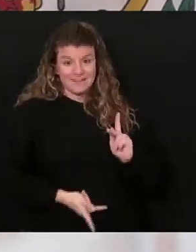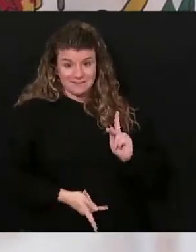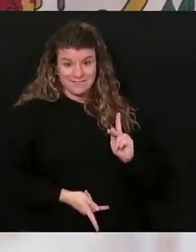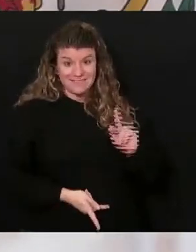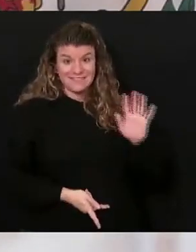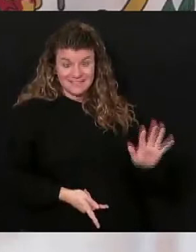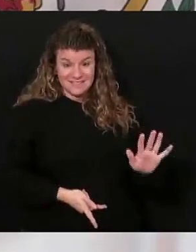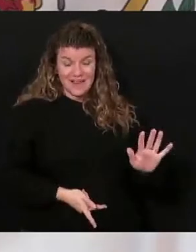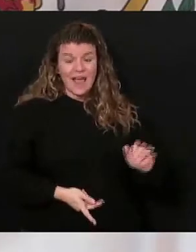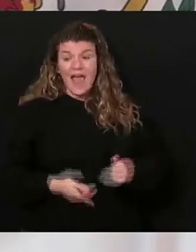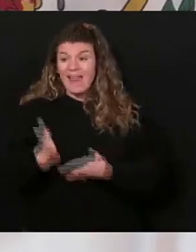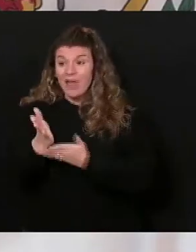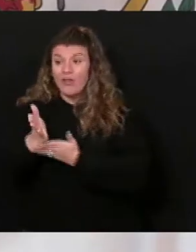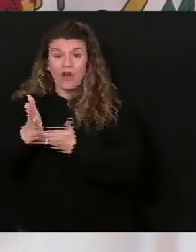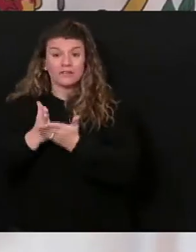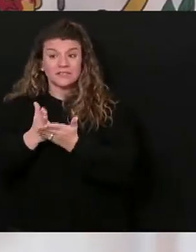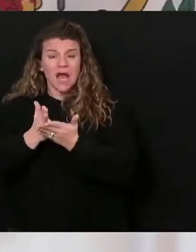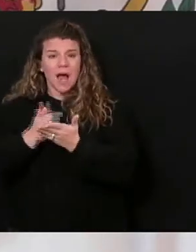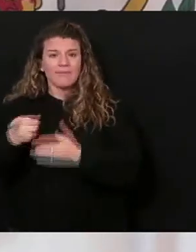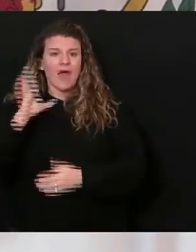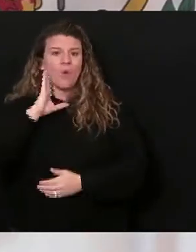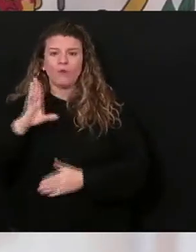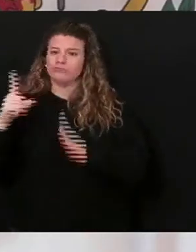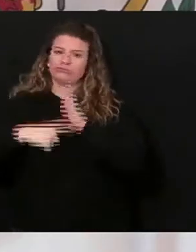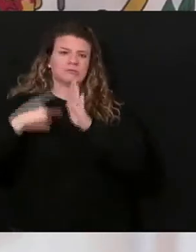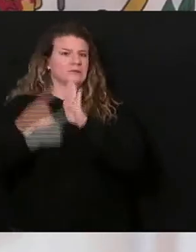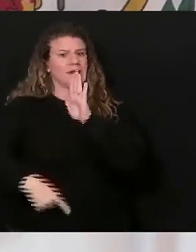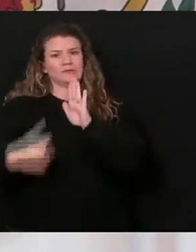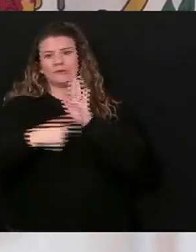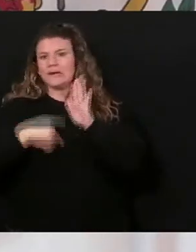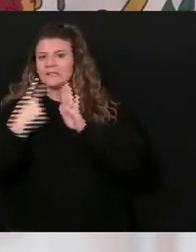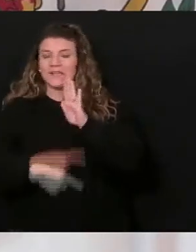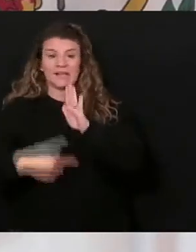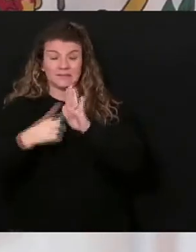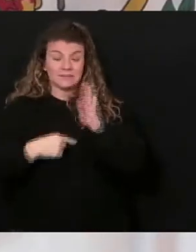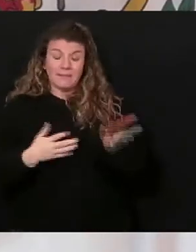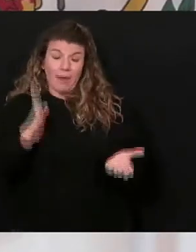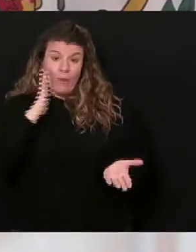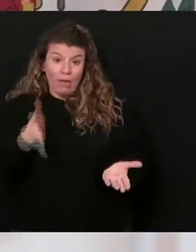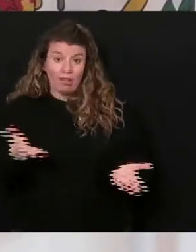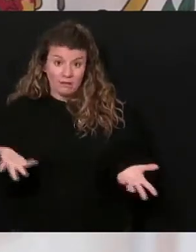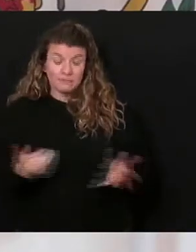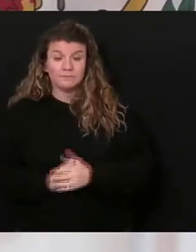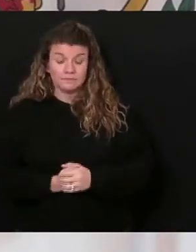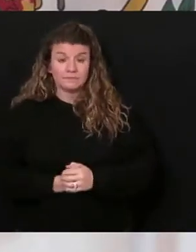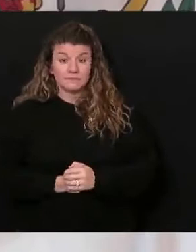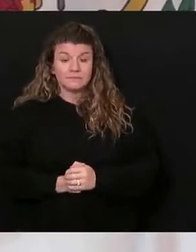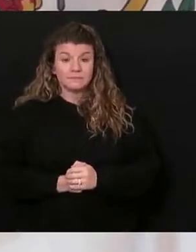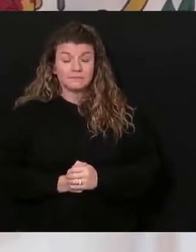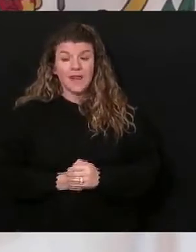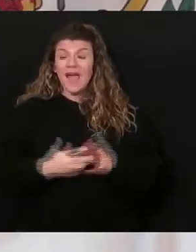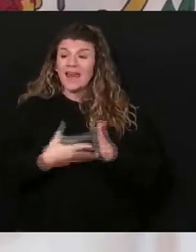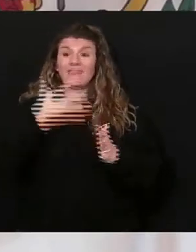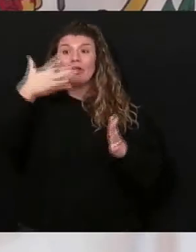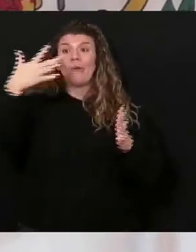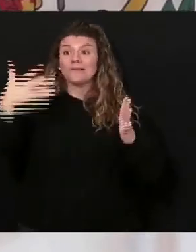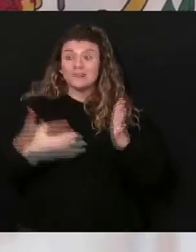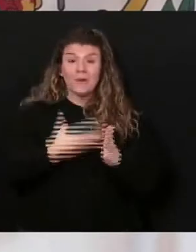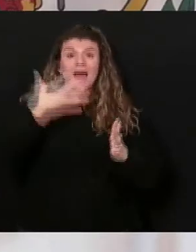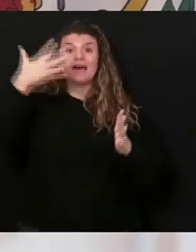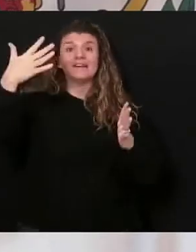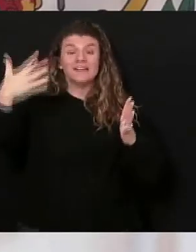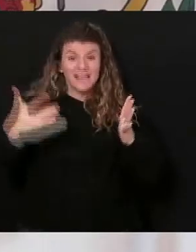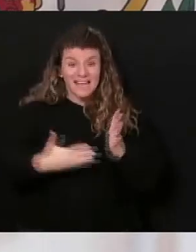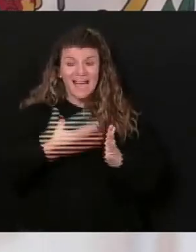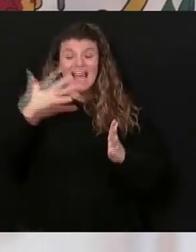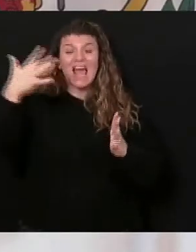are some that are going to cast stones, are they not? Well, they are. And, you know, from time to time,